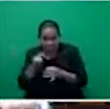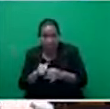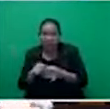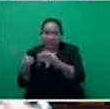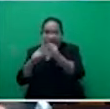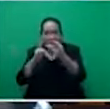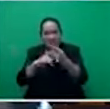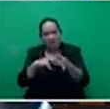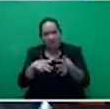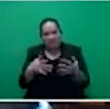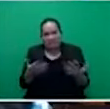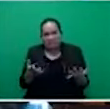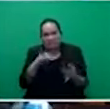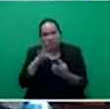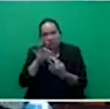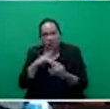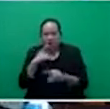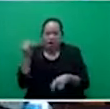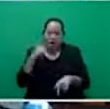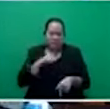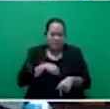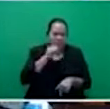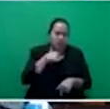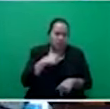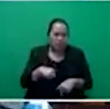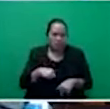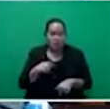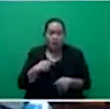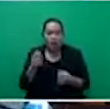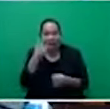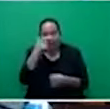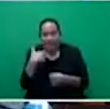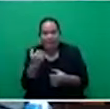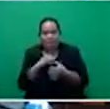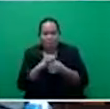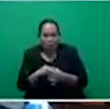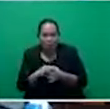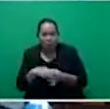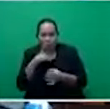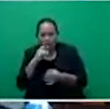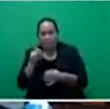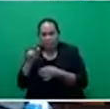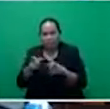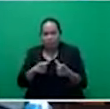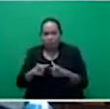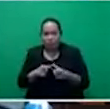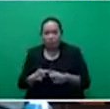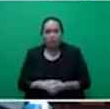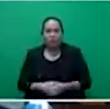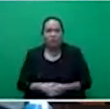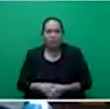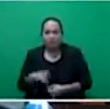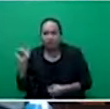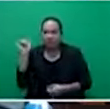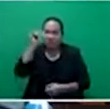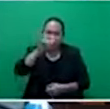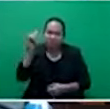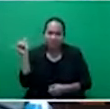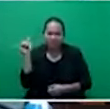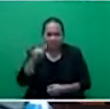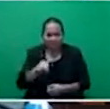whims and fancies. Mr. Speaker, sir. Mr. Speaker, sir, there's obviously some kind of gloom and